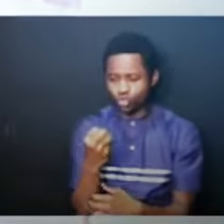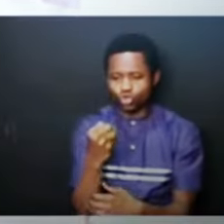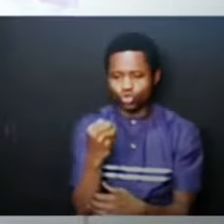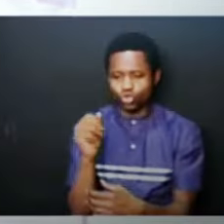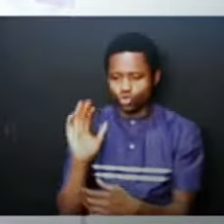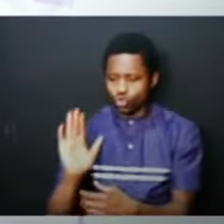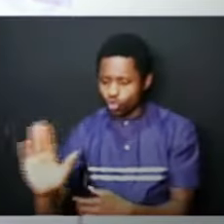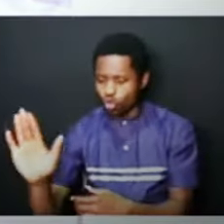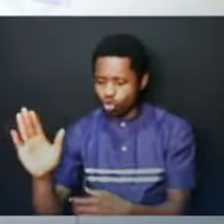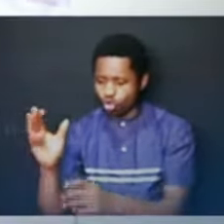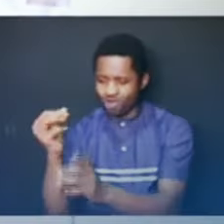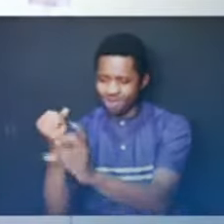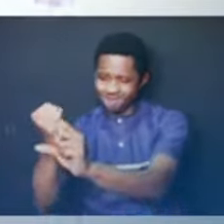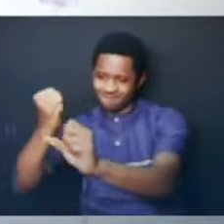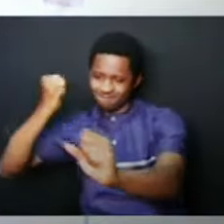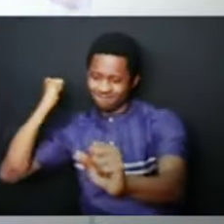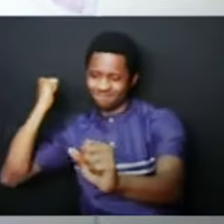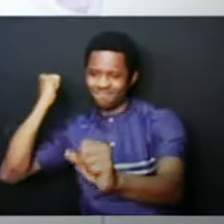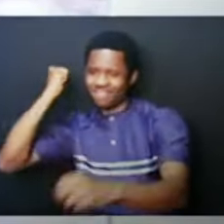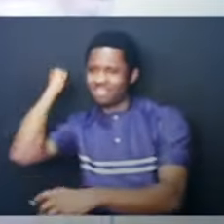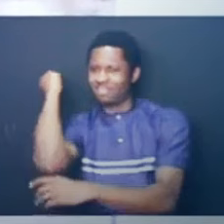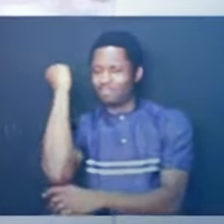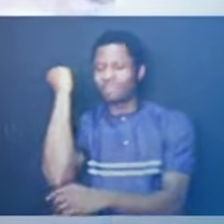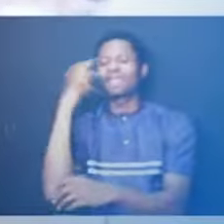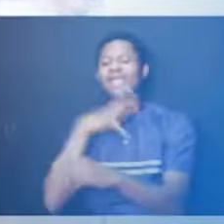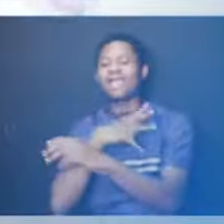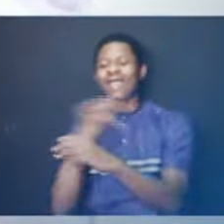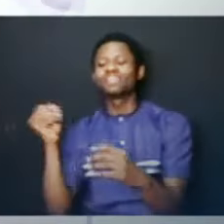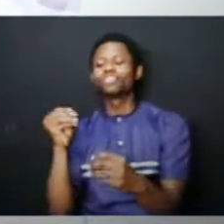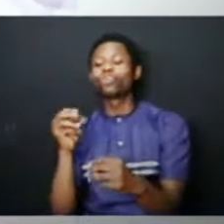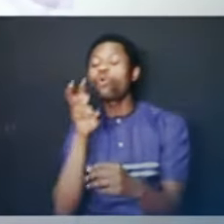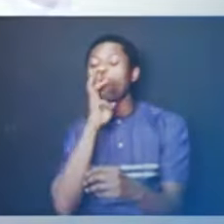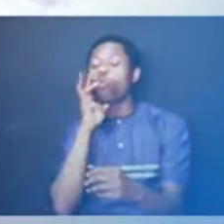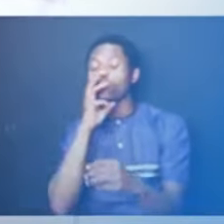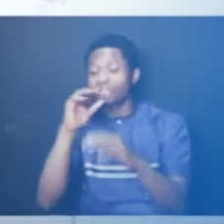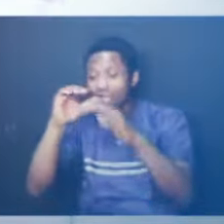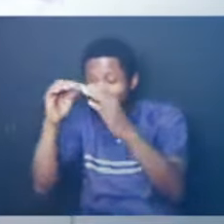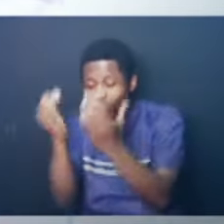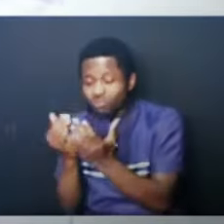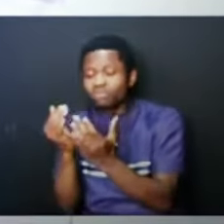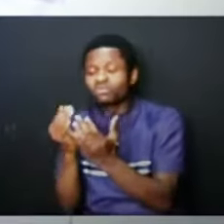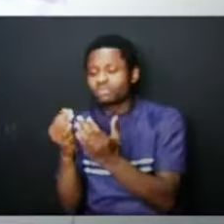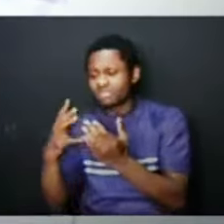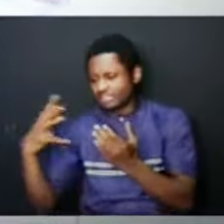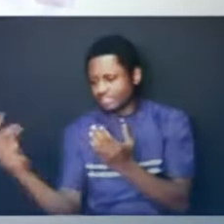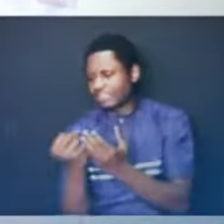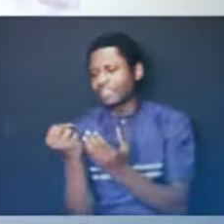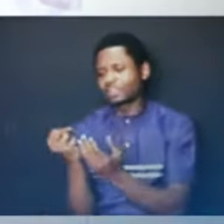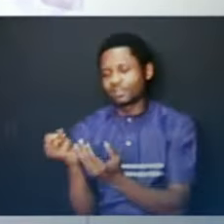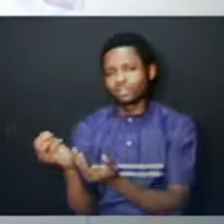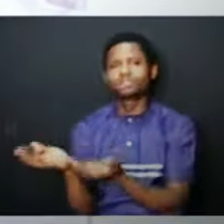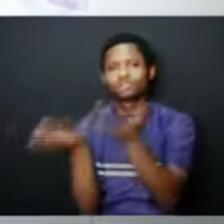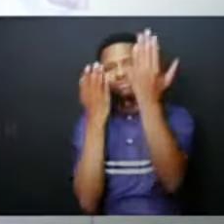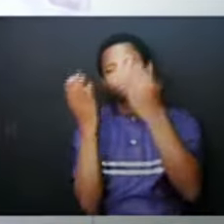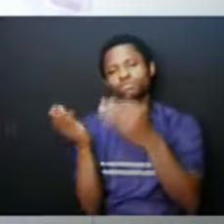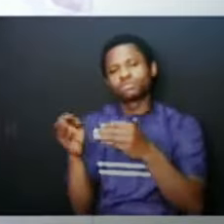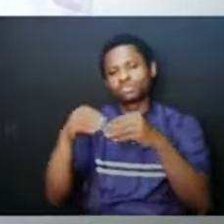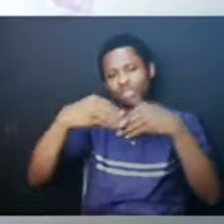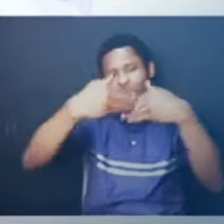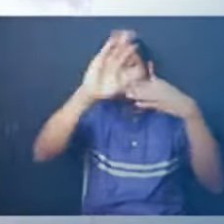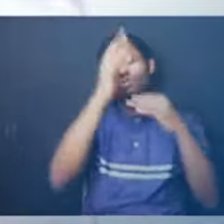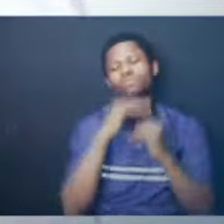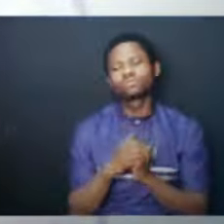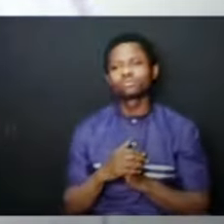parami se metene mensa maka de Ewurade asra no no na afei fa pia no ene ninsuo kruwa no wona